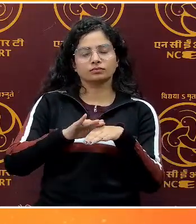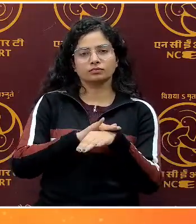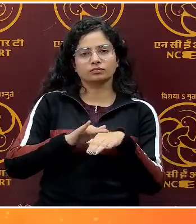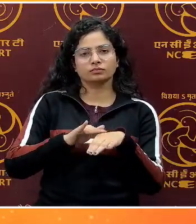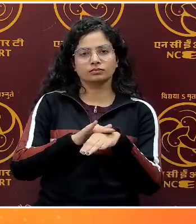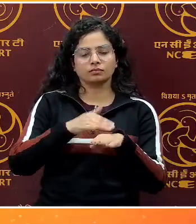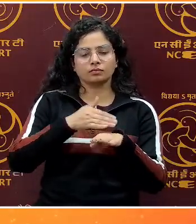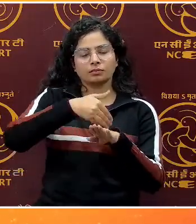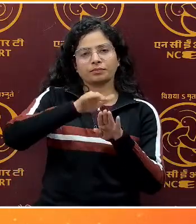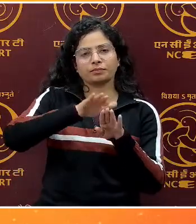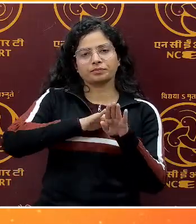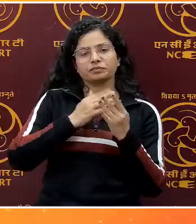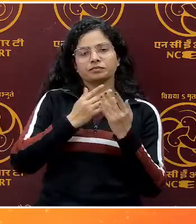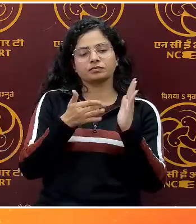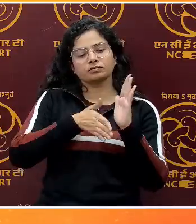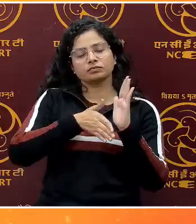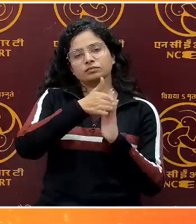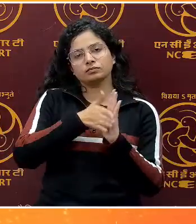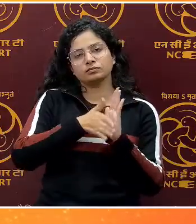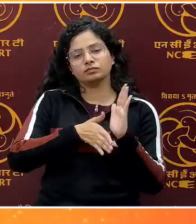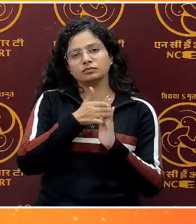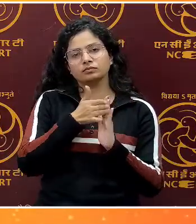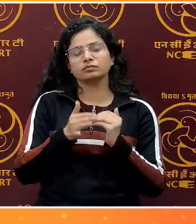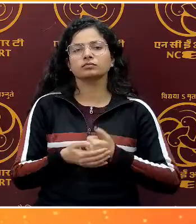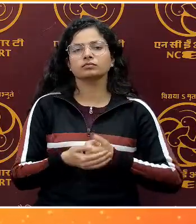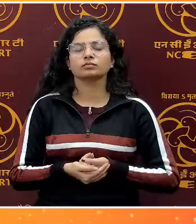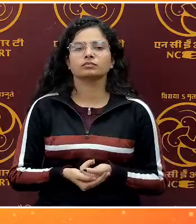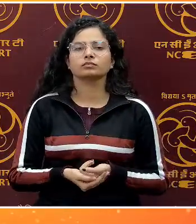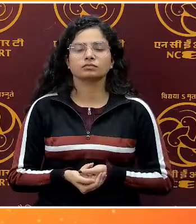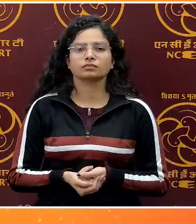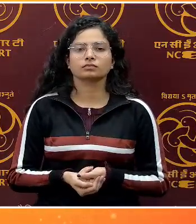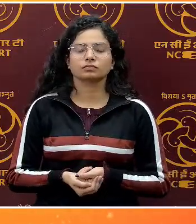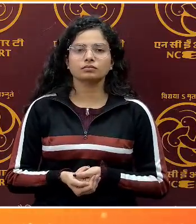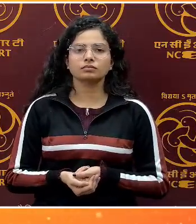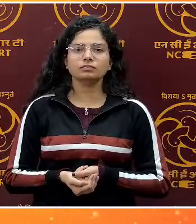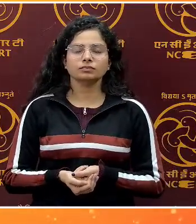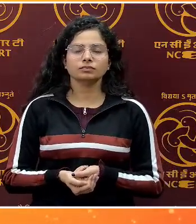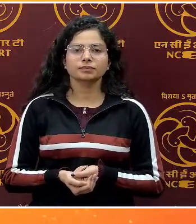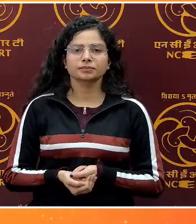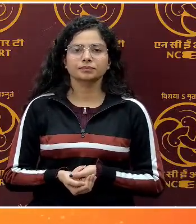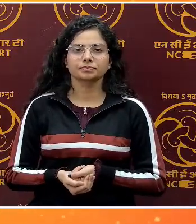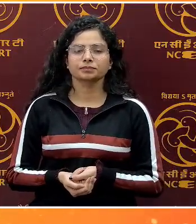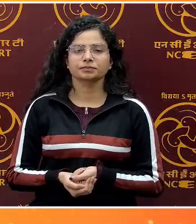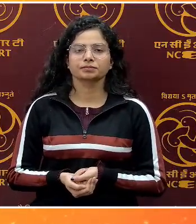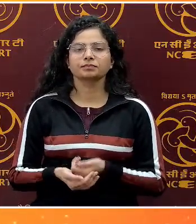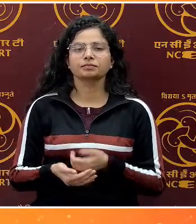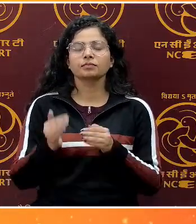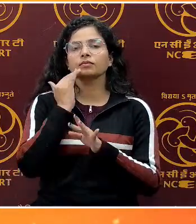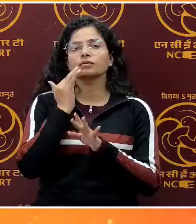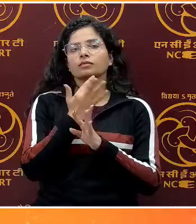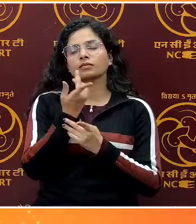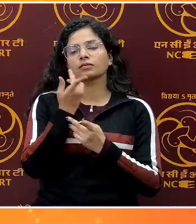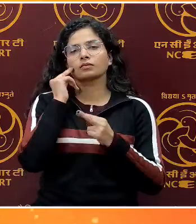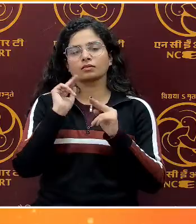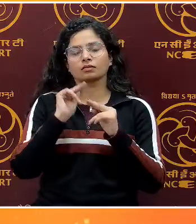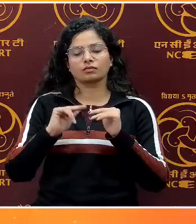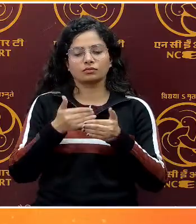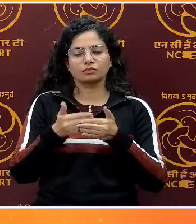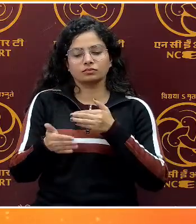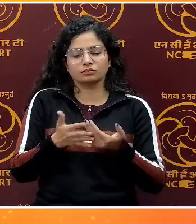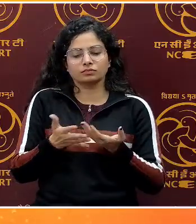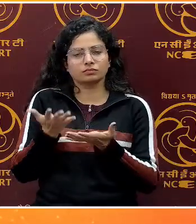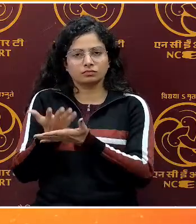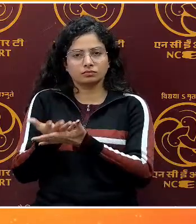painted and this is the side that's plain mirror and it's protruding out. So yeah, it's forming a curve. Yes. Like that. So when we keep the object in